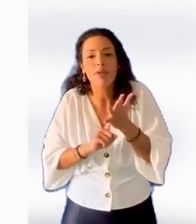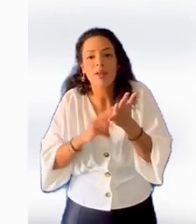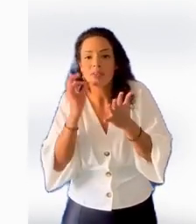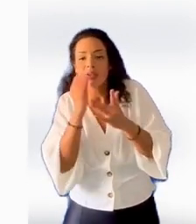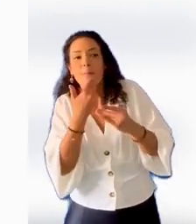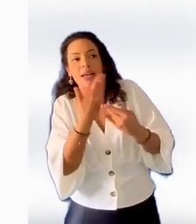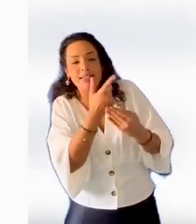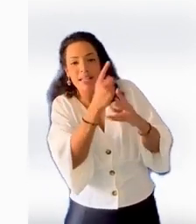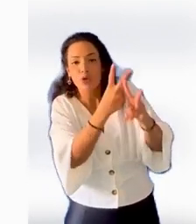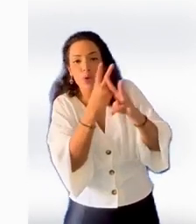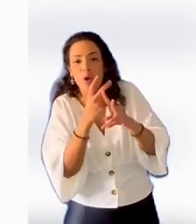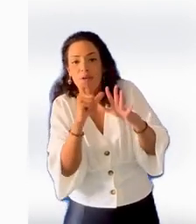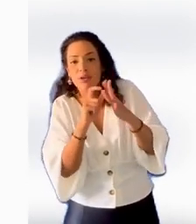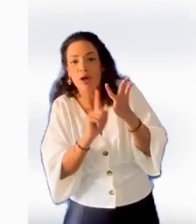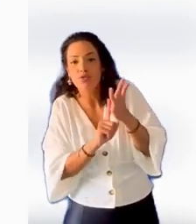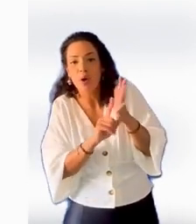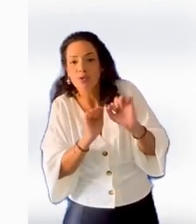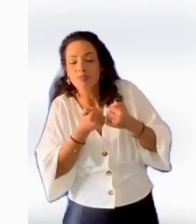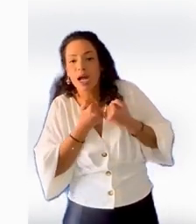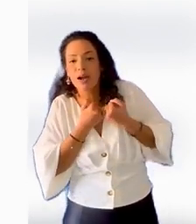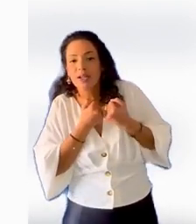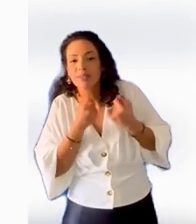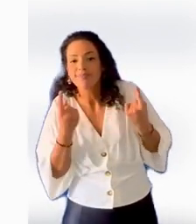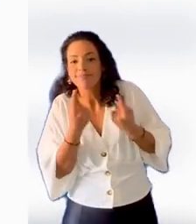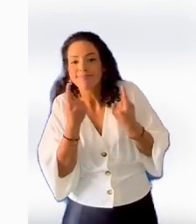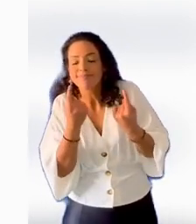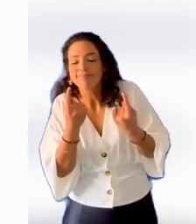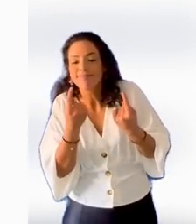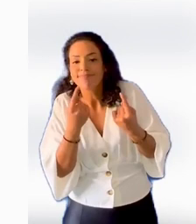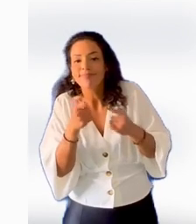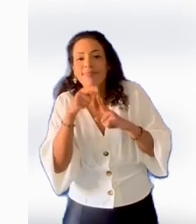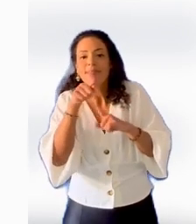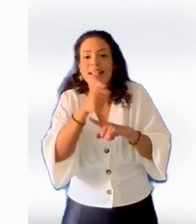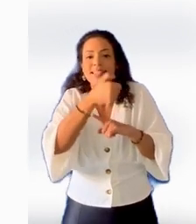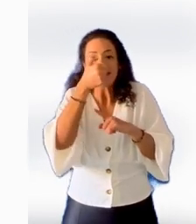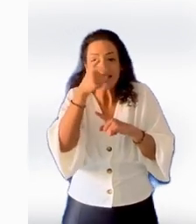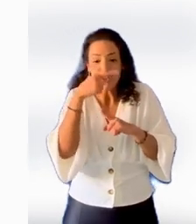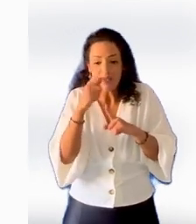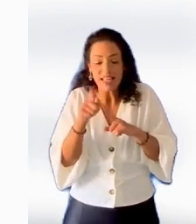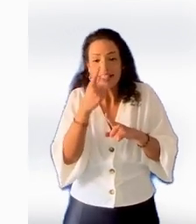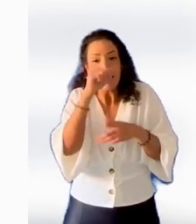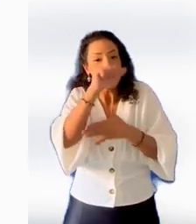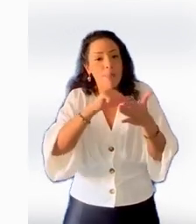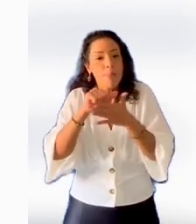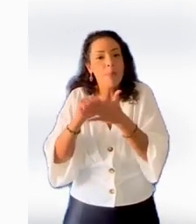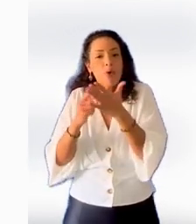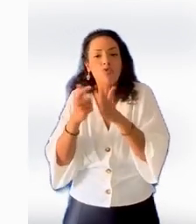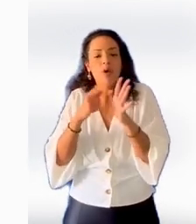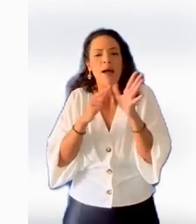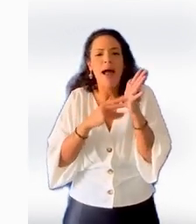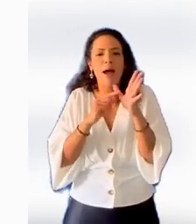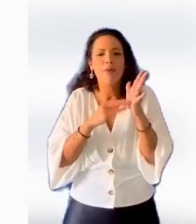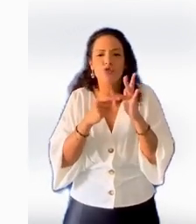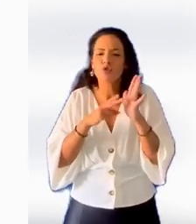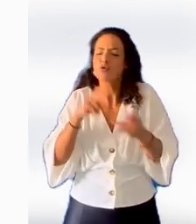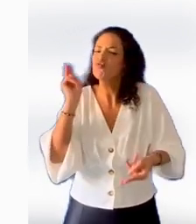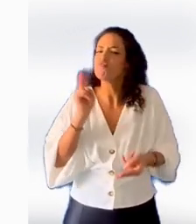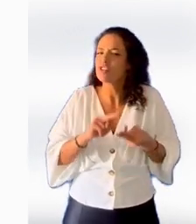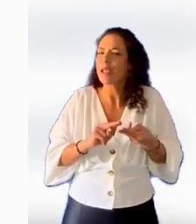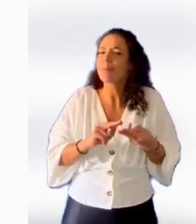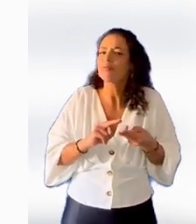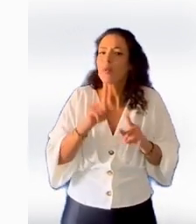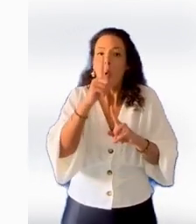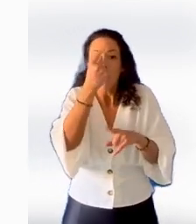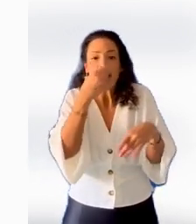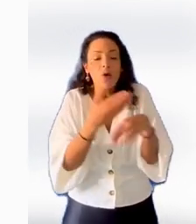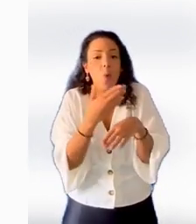for her instead. 6 of these dolls can be purchased in small brightly coloured bags from Amazon at relatively low cost, or